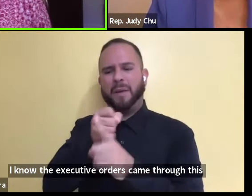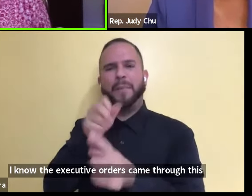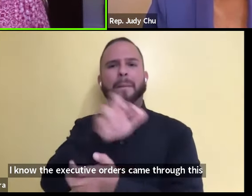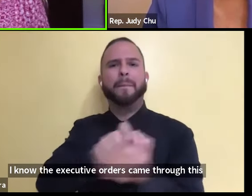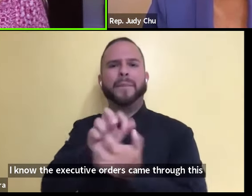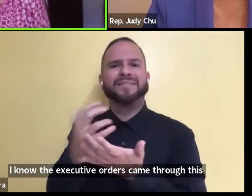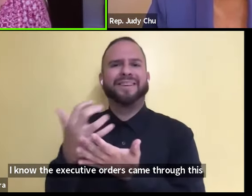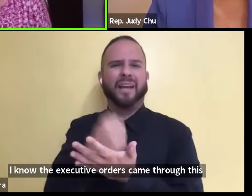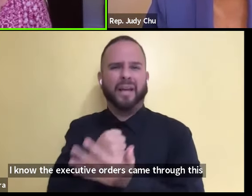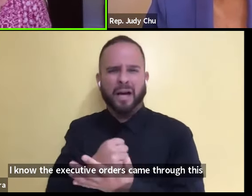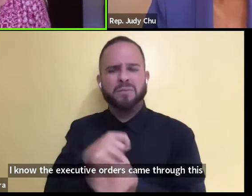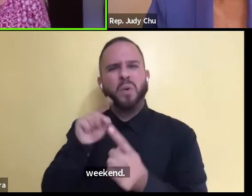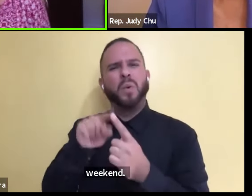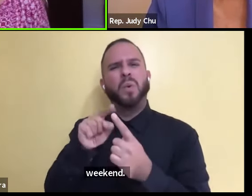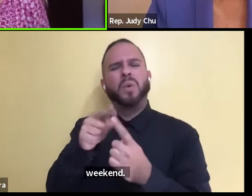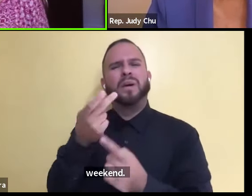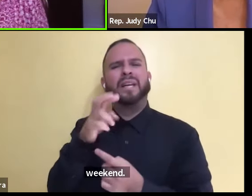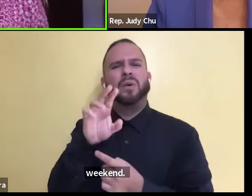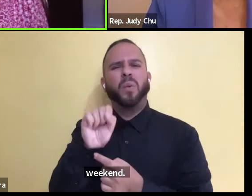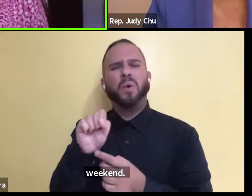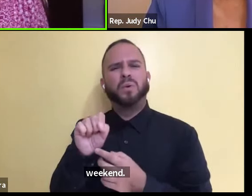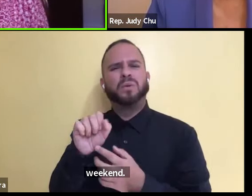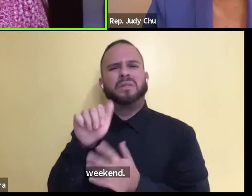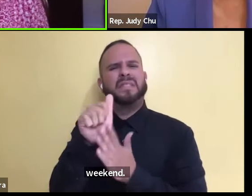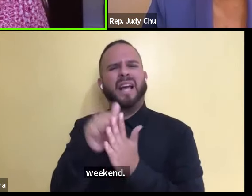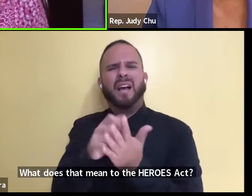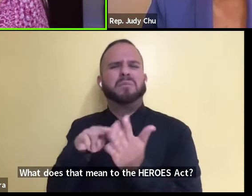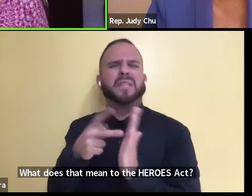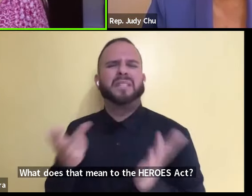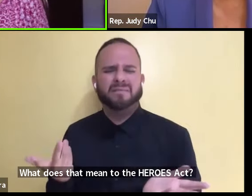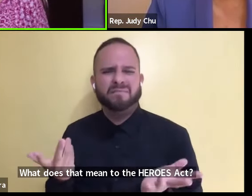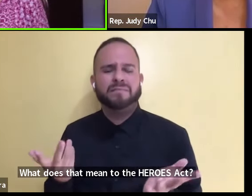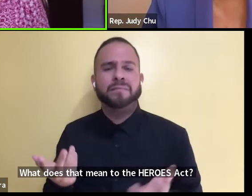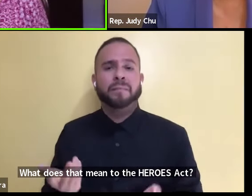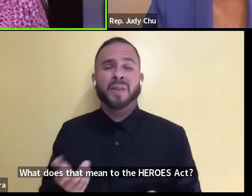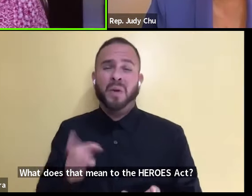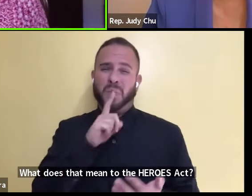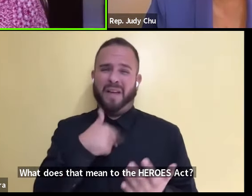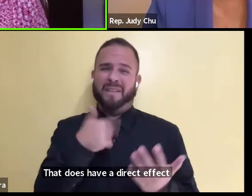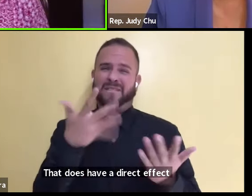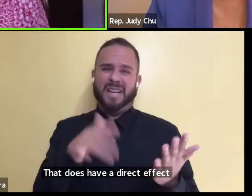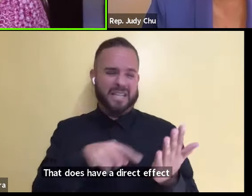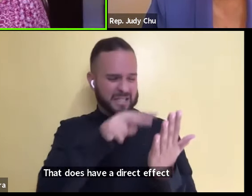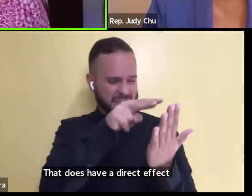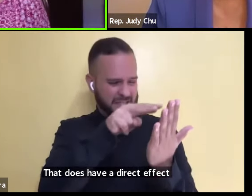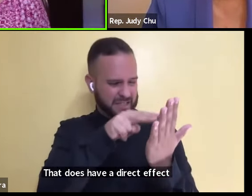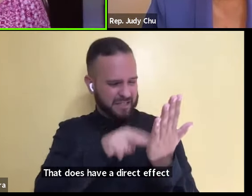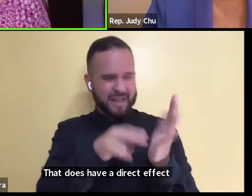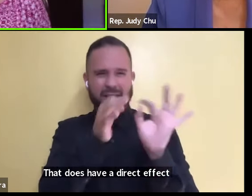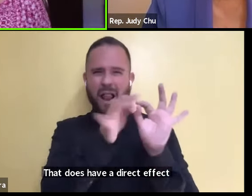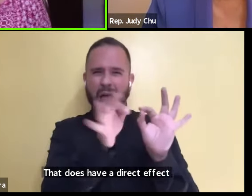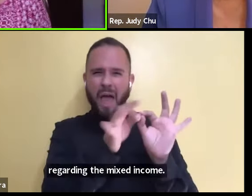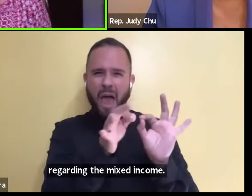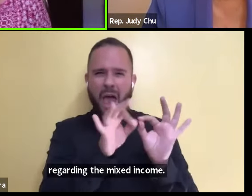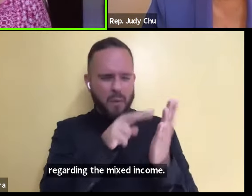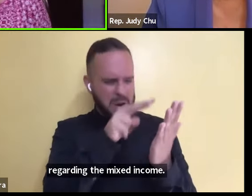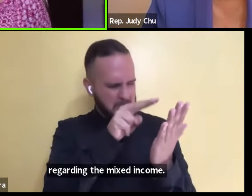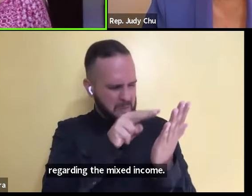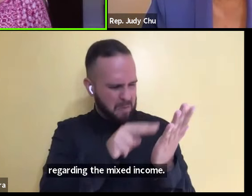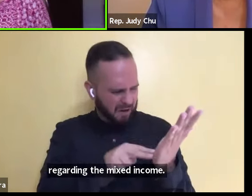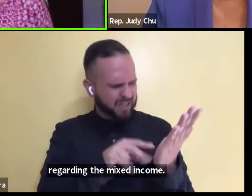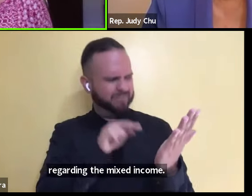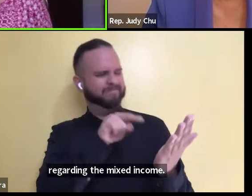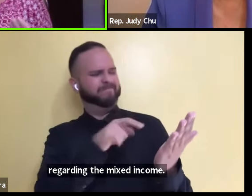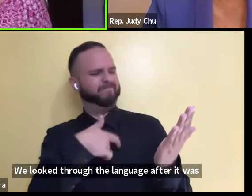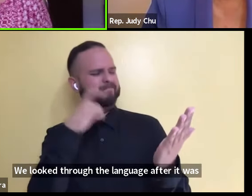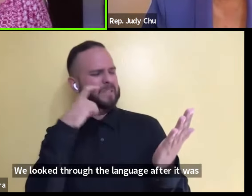mean? Right now, the executive, we looked through the language after it was presented this weekend, and we realized that